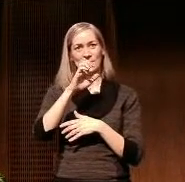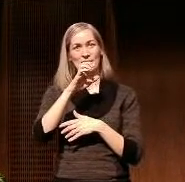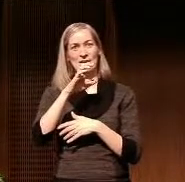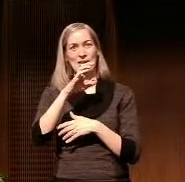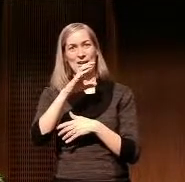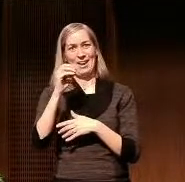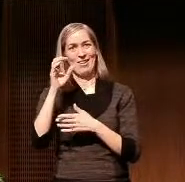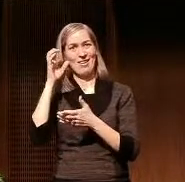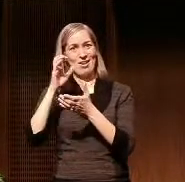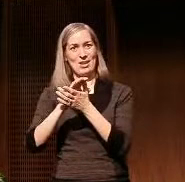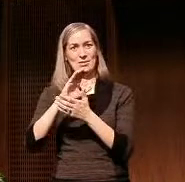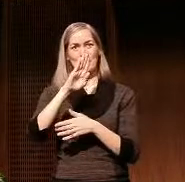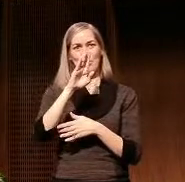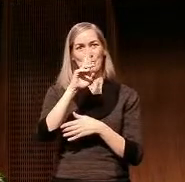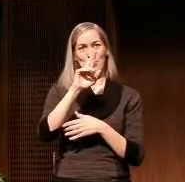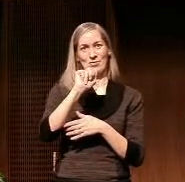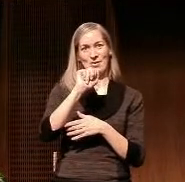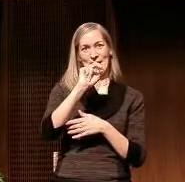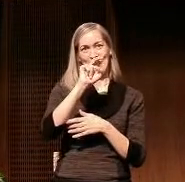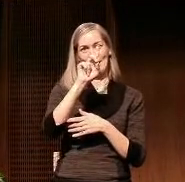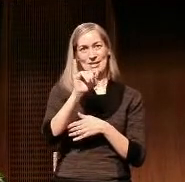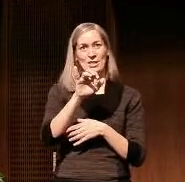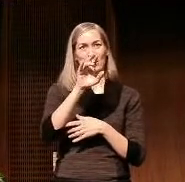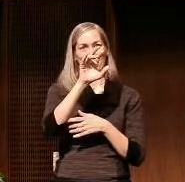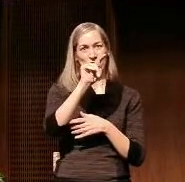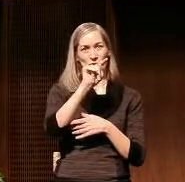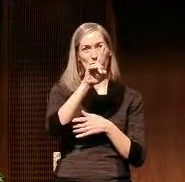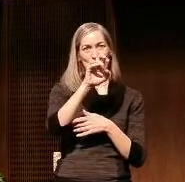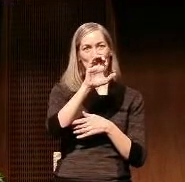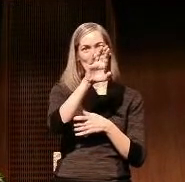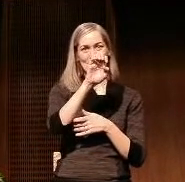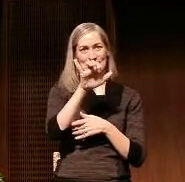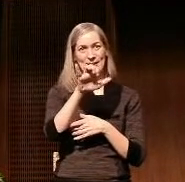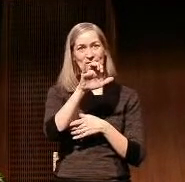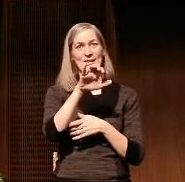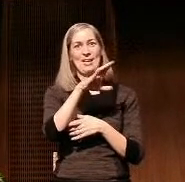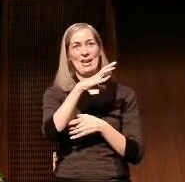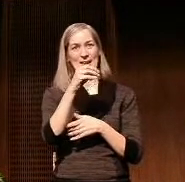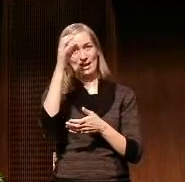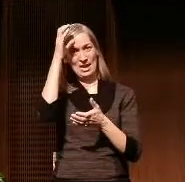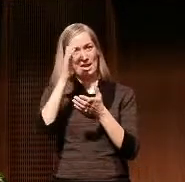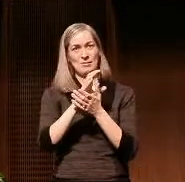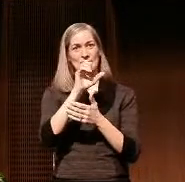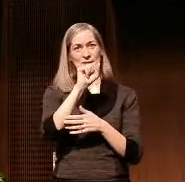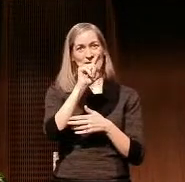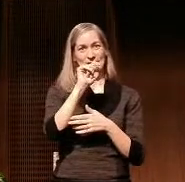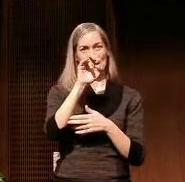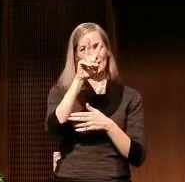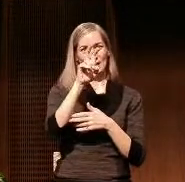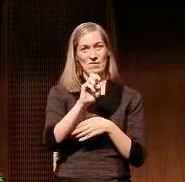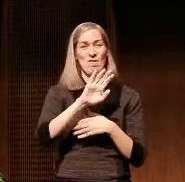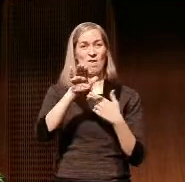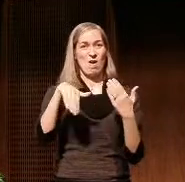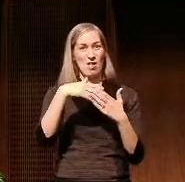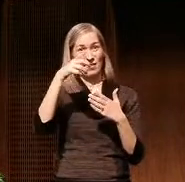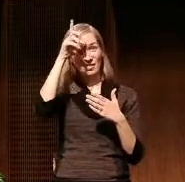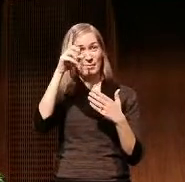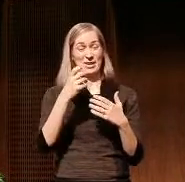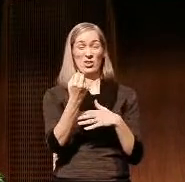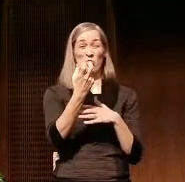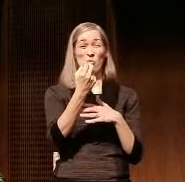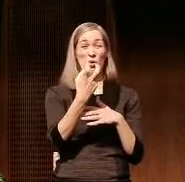Randy, and Tracy Kaufman, and husband, Steve, all of Lubbock, 12